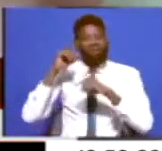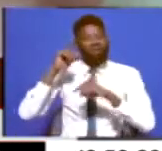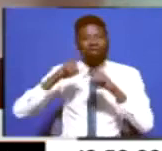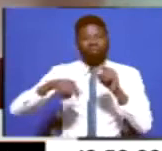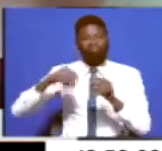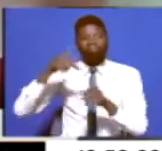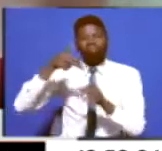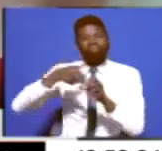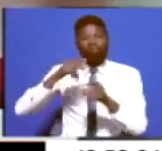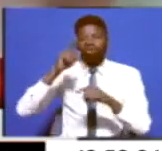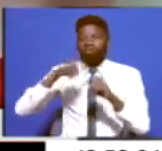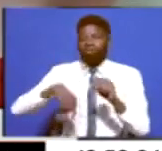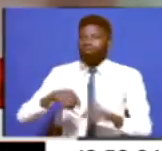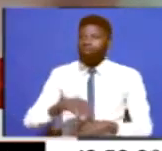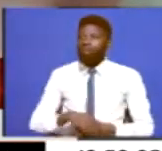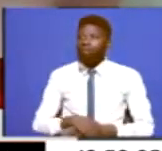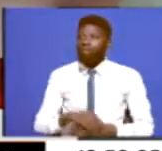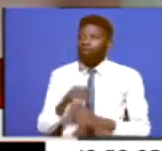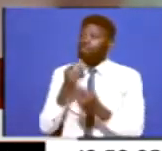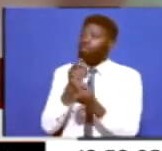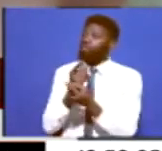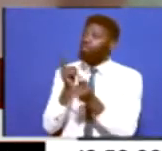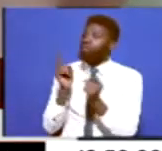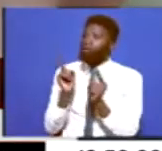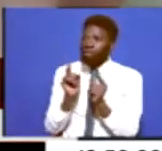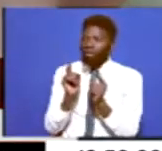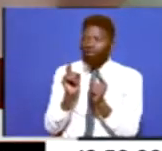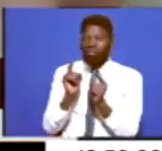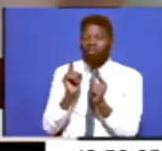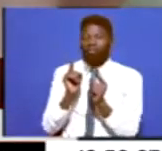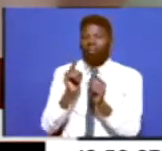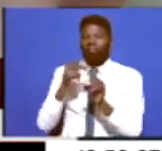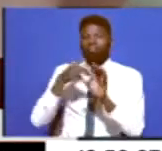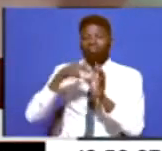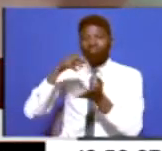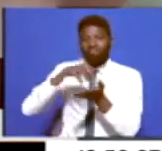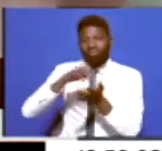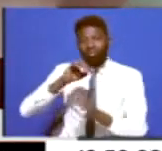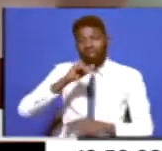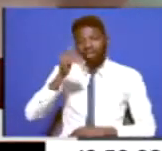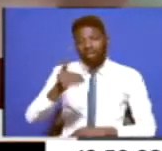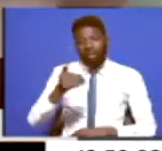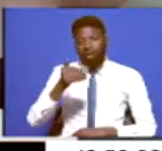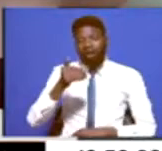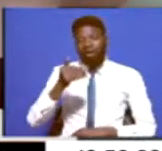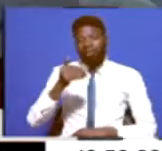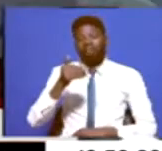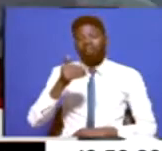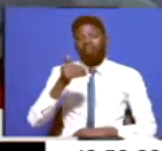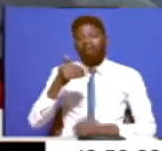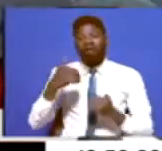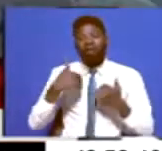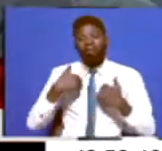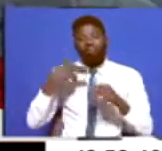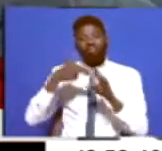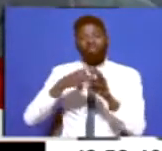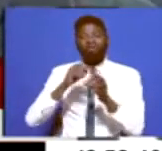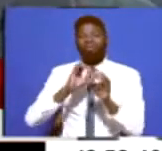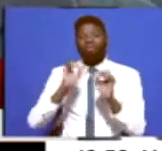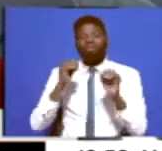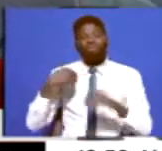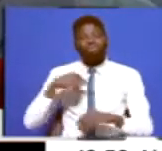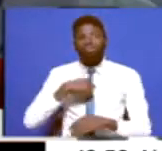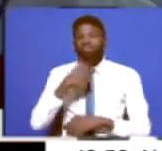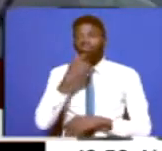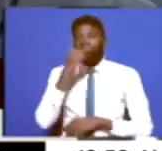across the town is very dry. And we are wondering why this is happening. Tumekaa hapa masaa kama